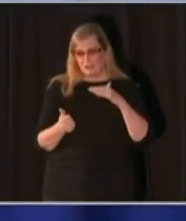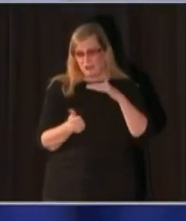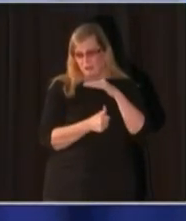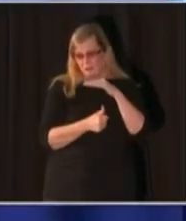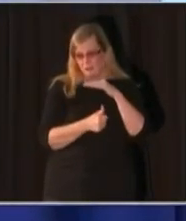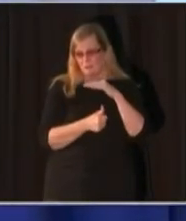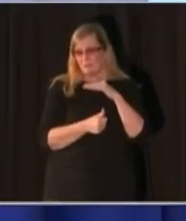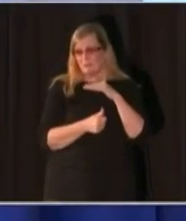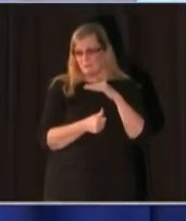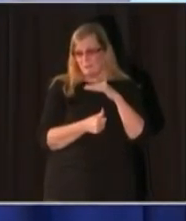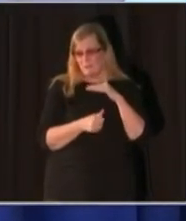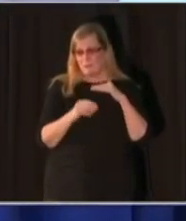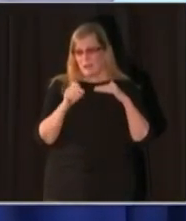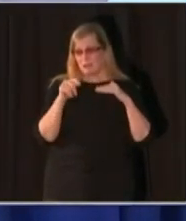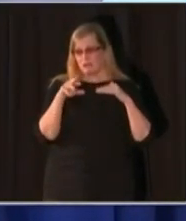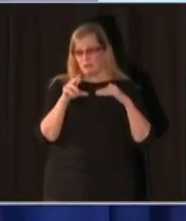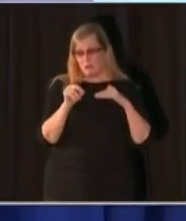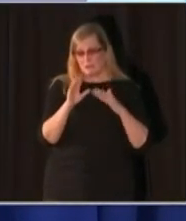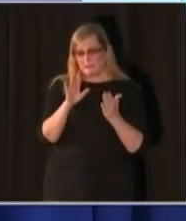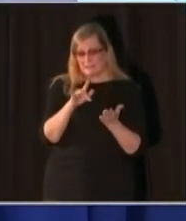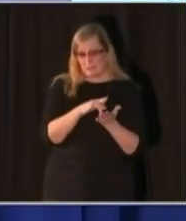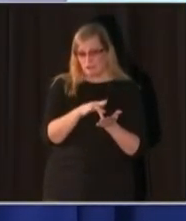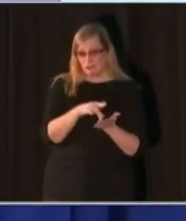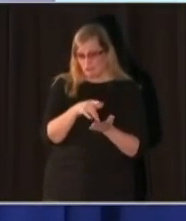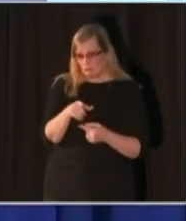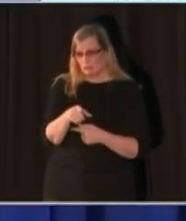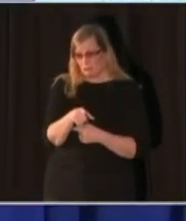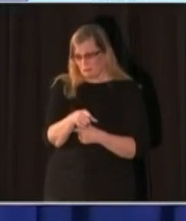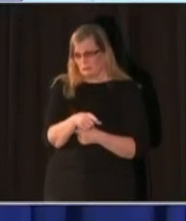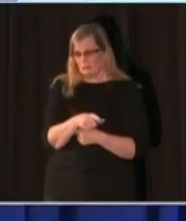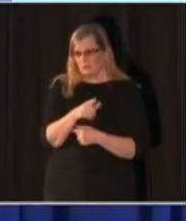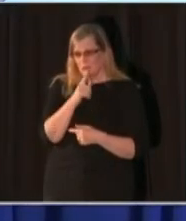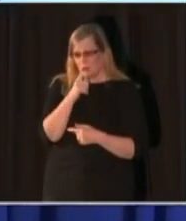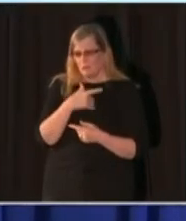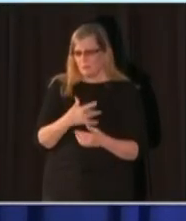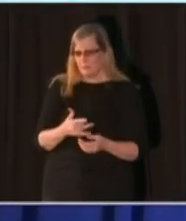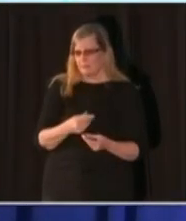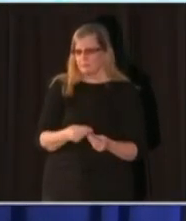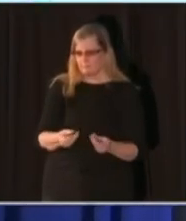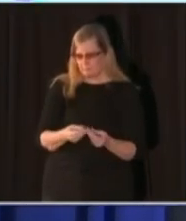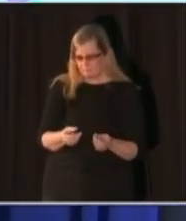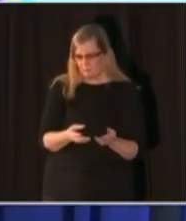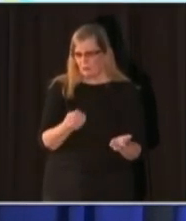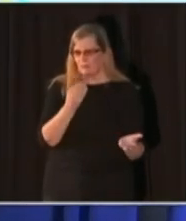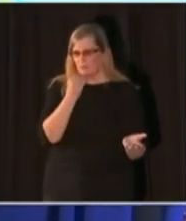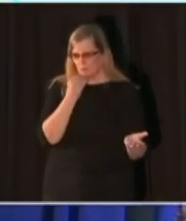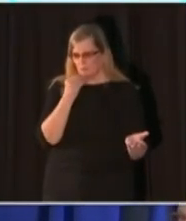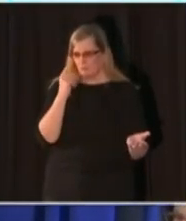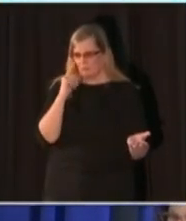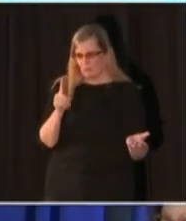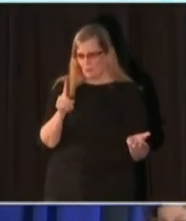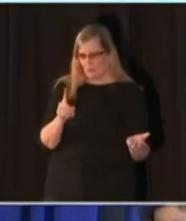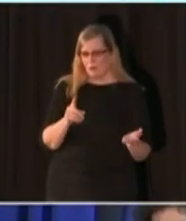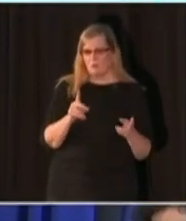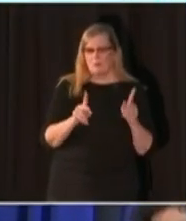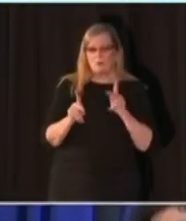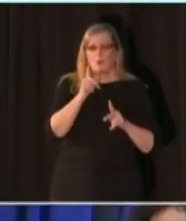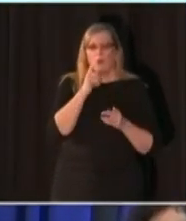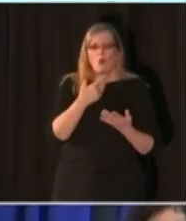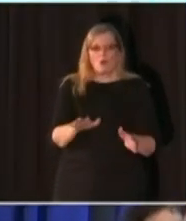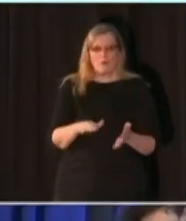providing a relief food program for laid off restaurant workers, and all of you who are